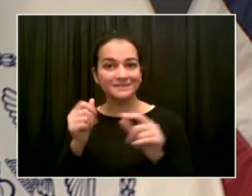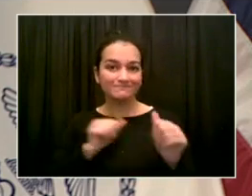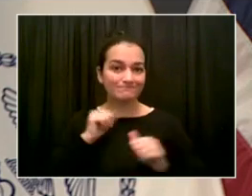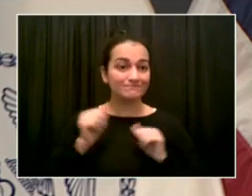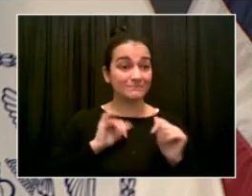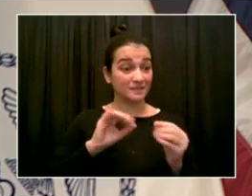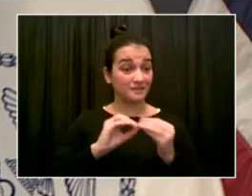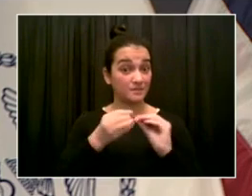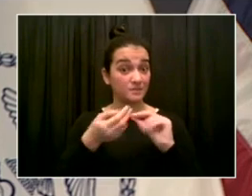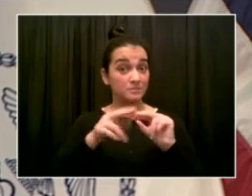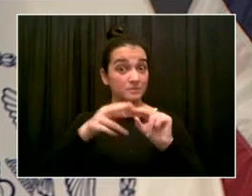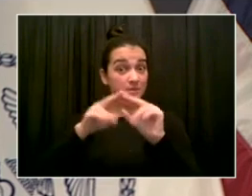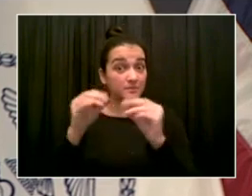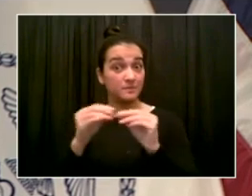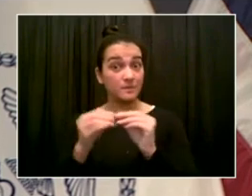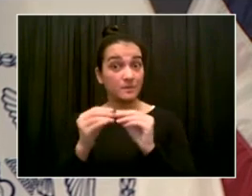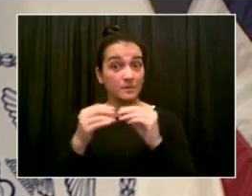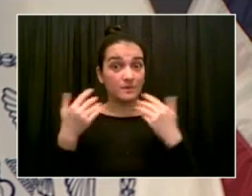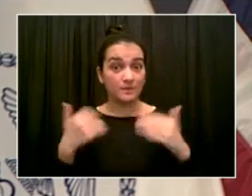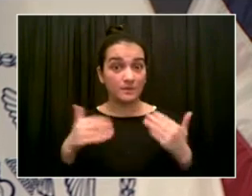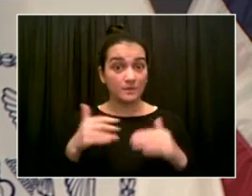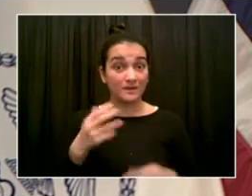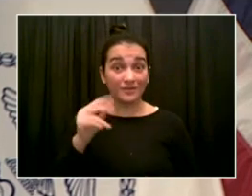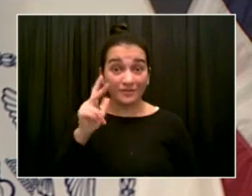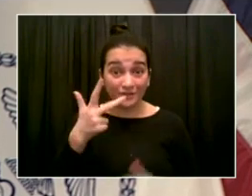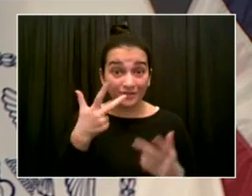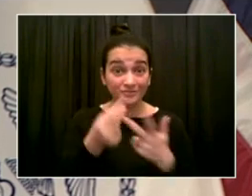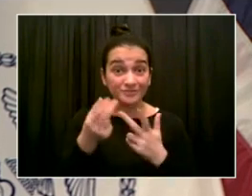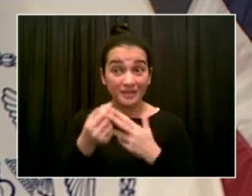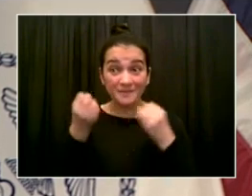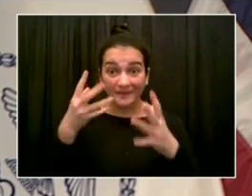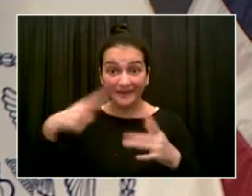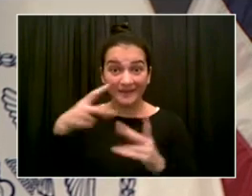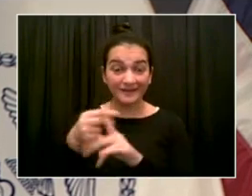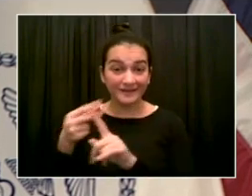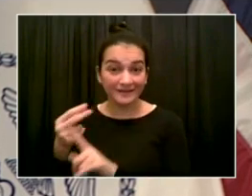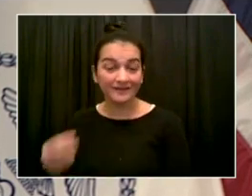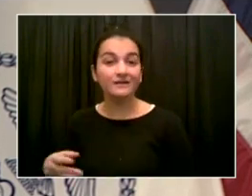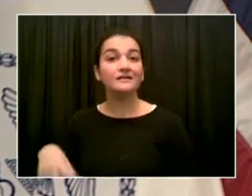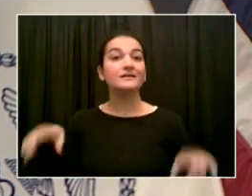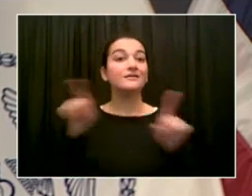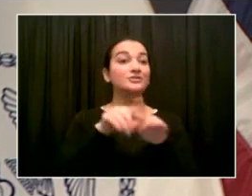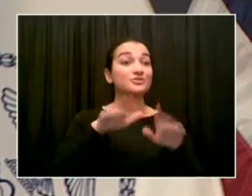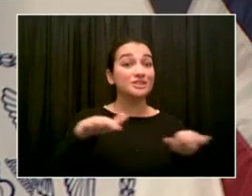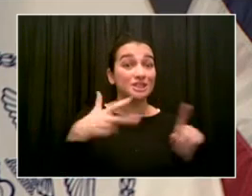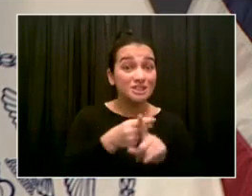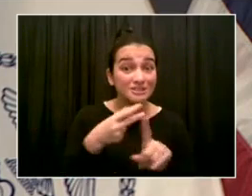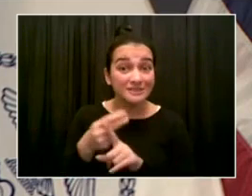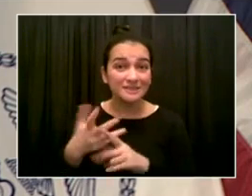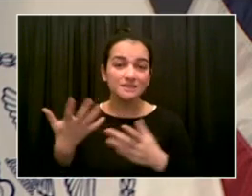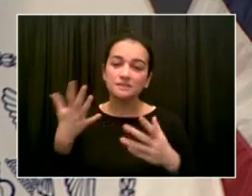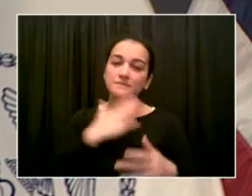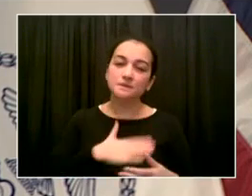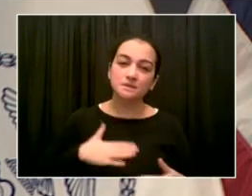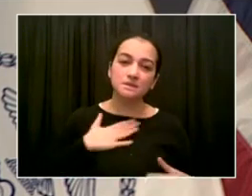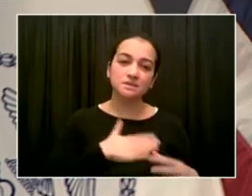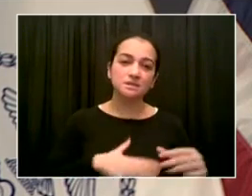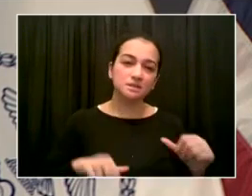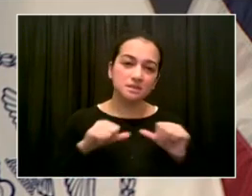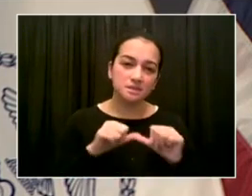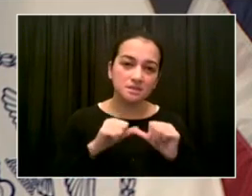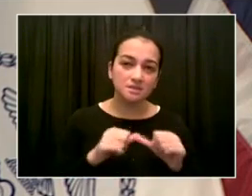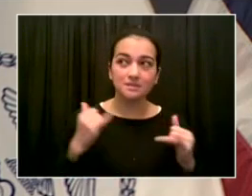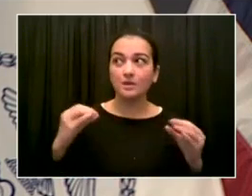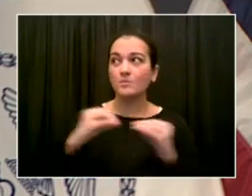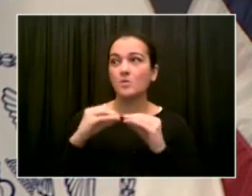kids and families have come forward for the youngest New Yorkers. Let's keep going. It's getting colder out there. Holidays coming. You can